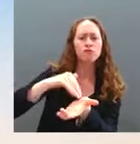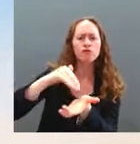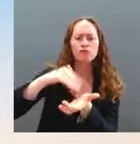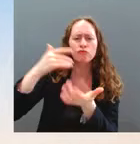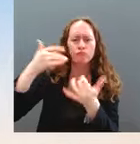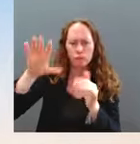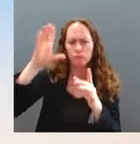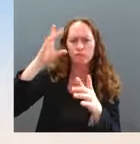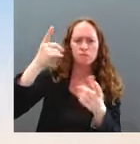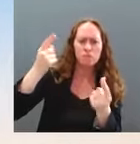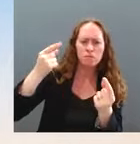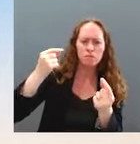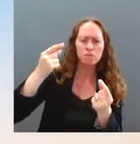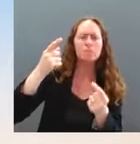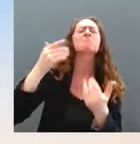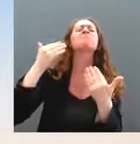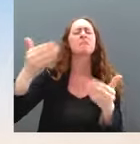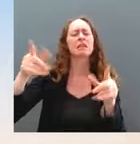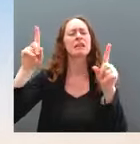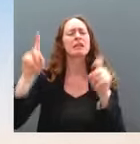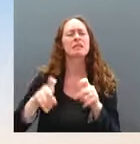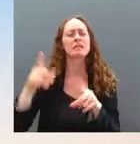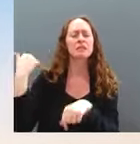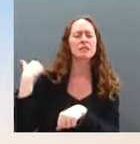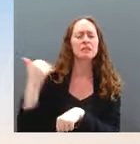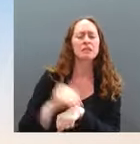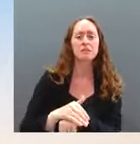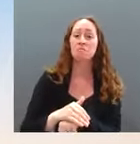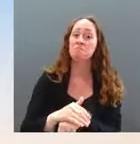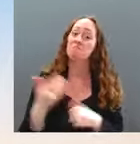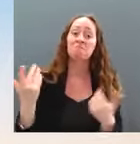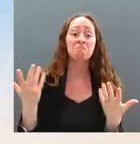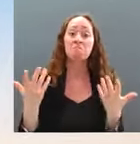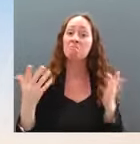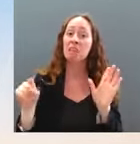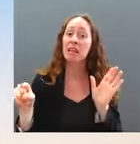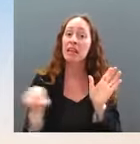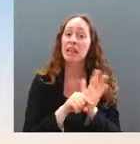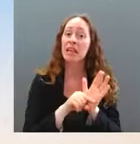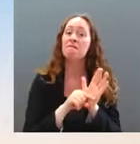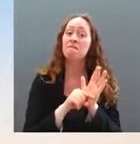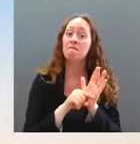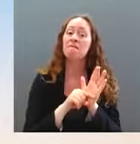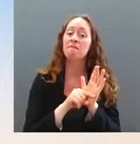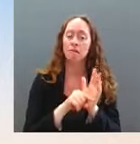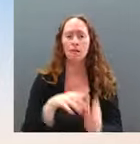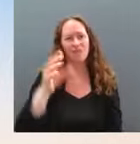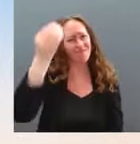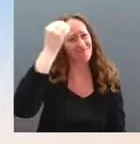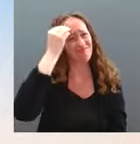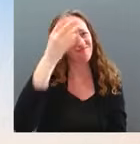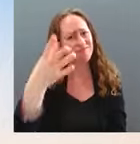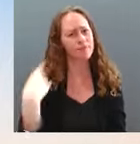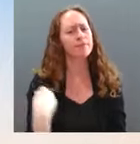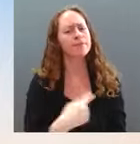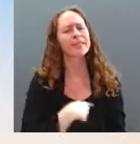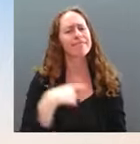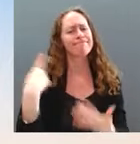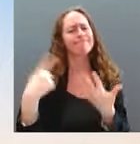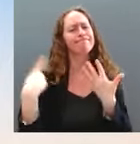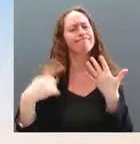incredibly stringent protocols here at the White House that we keep in place to keep the president safe, to keep everybody